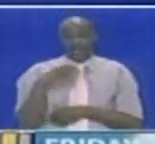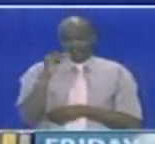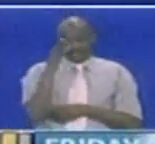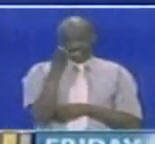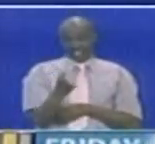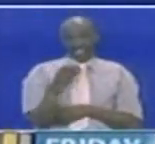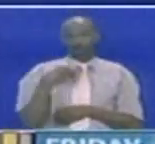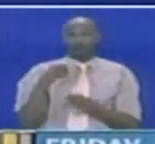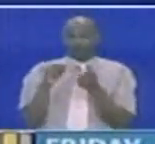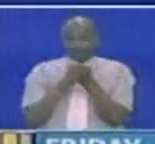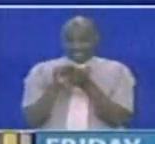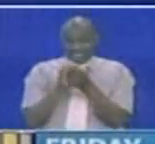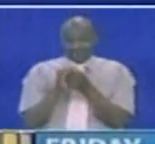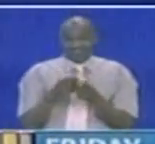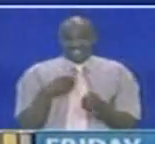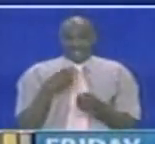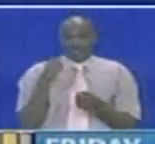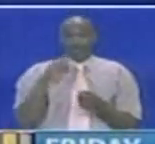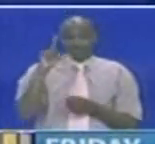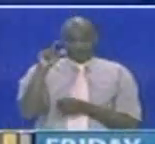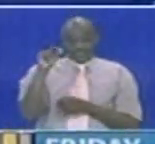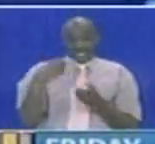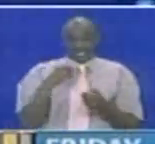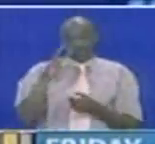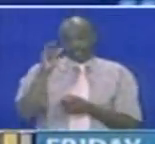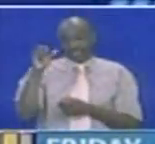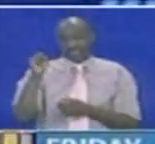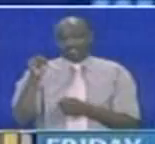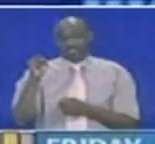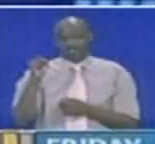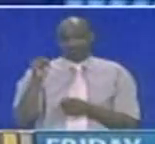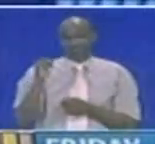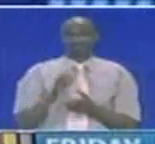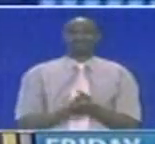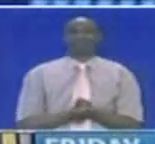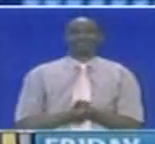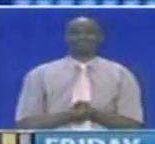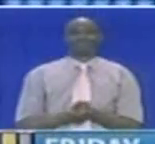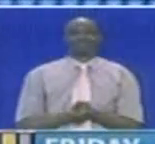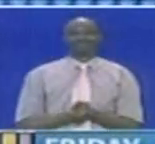here on Friday Briefing. Catch him on Twitter at Willis Ochieng 1.